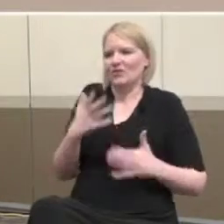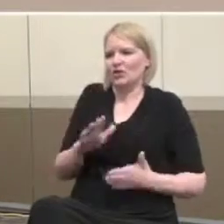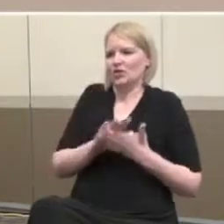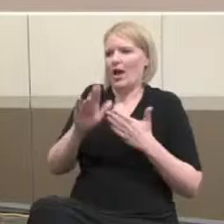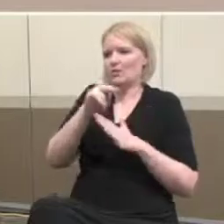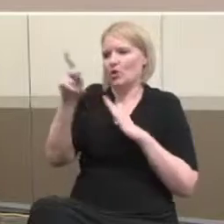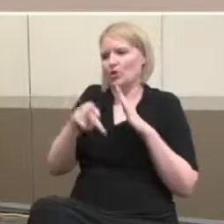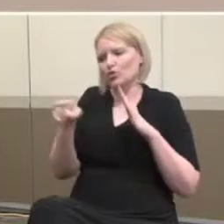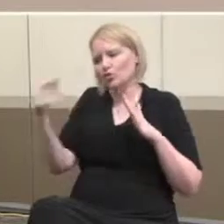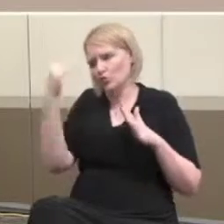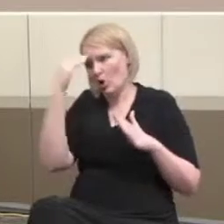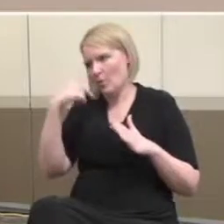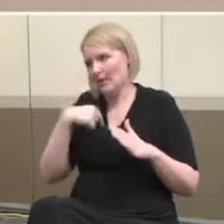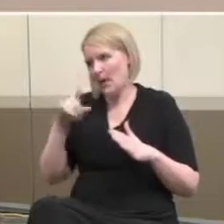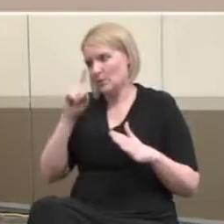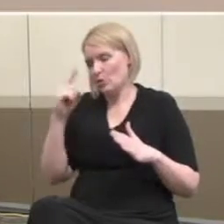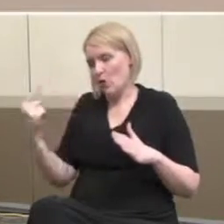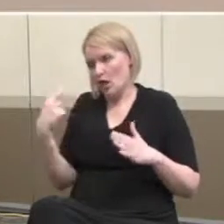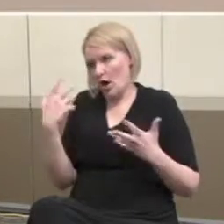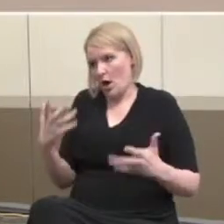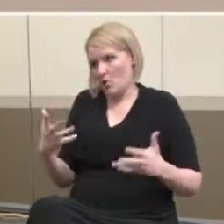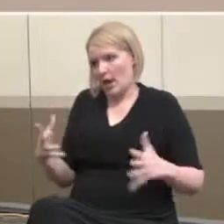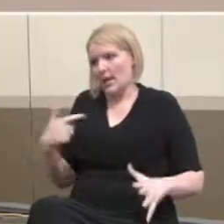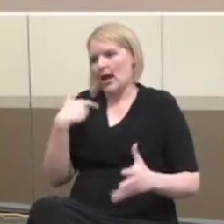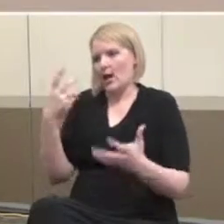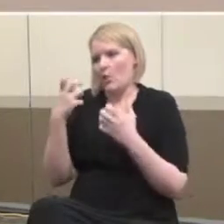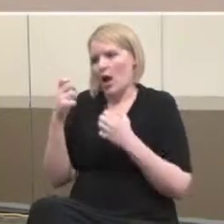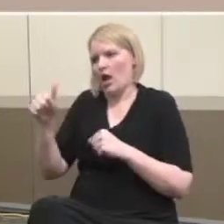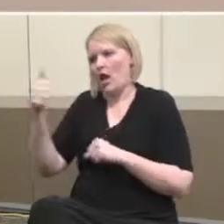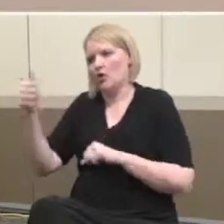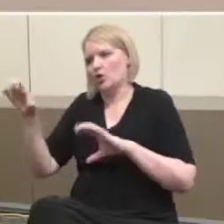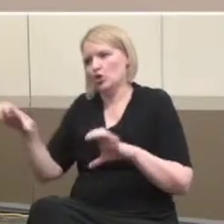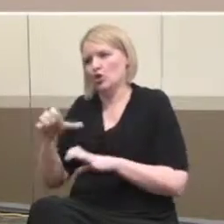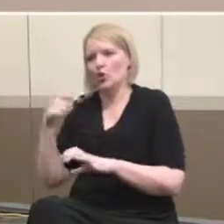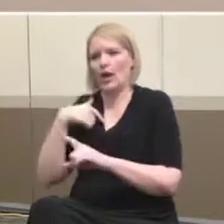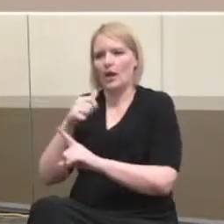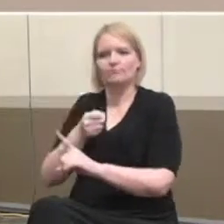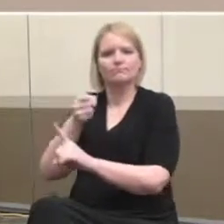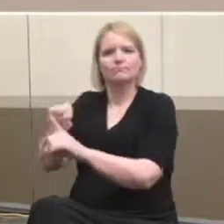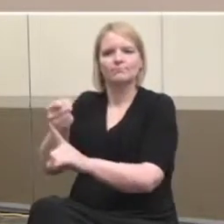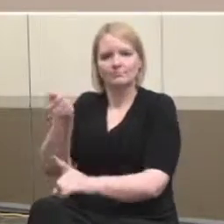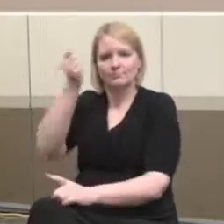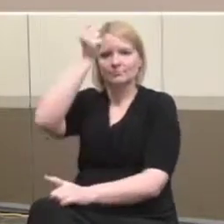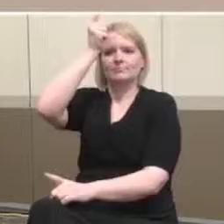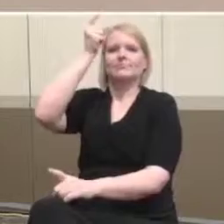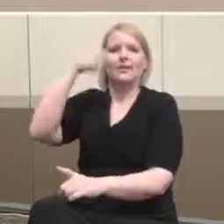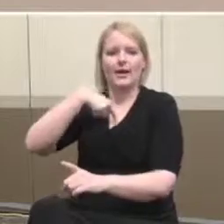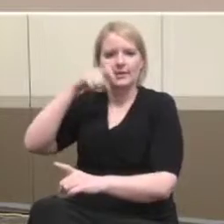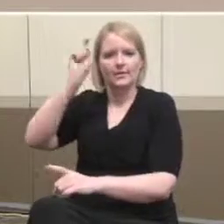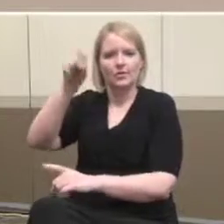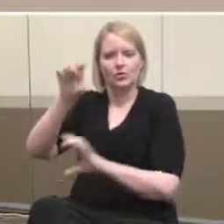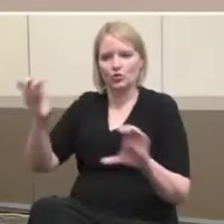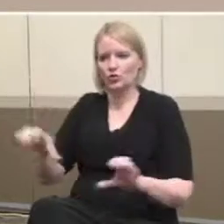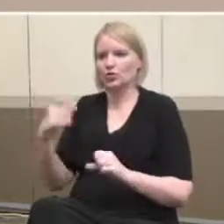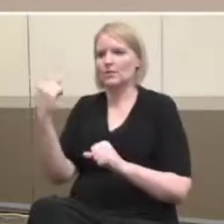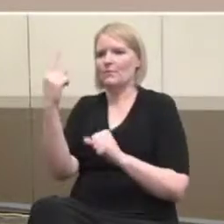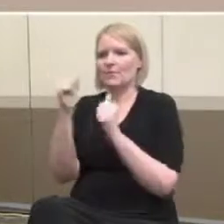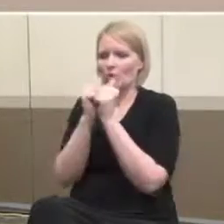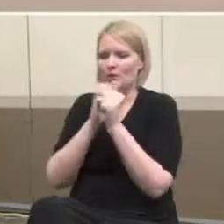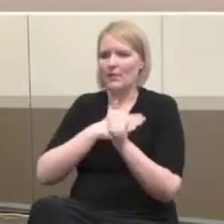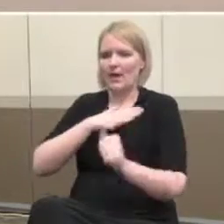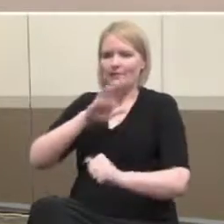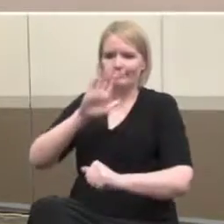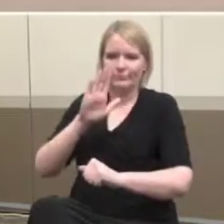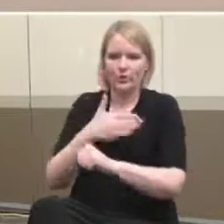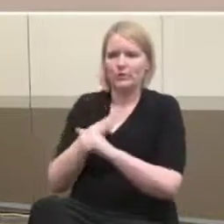know me, I was already bored and needed something else to do. And it just hit that I need to do something now with my dance,